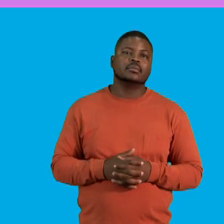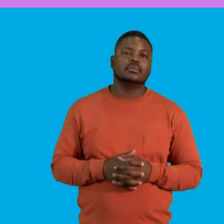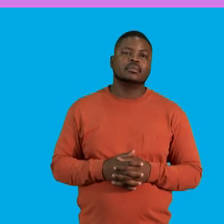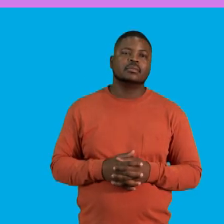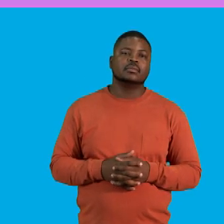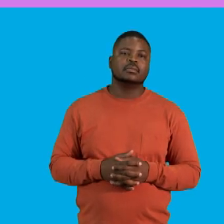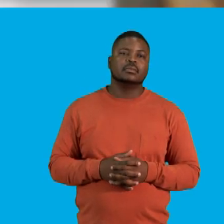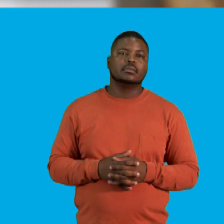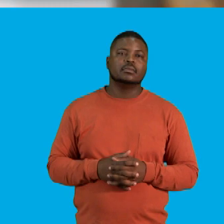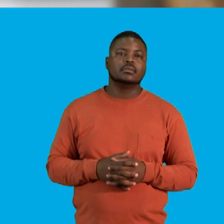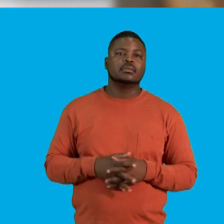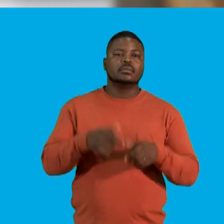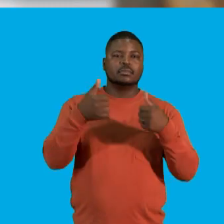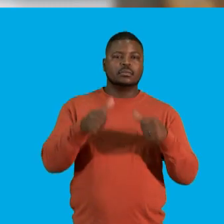valid.